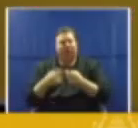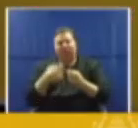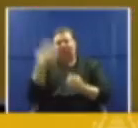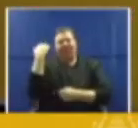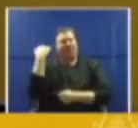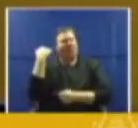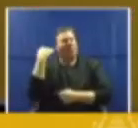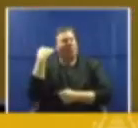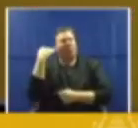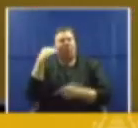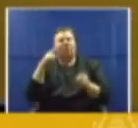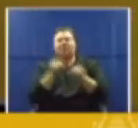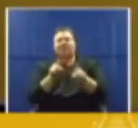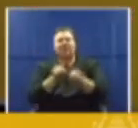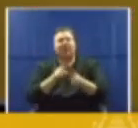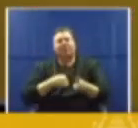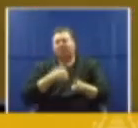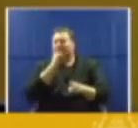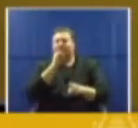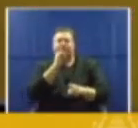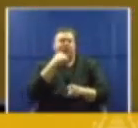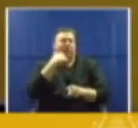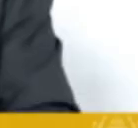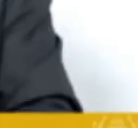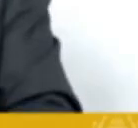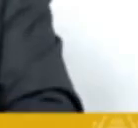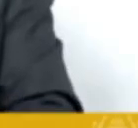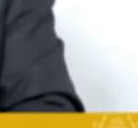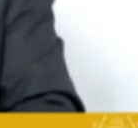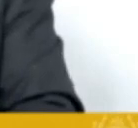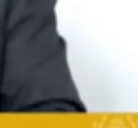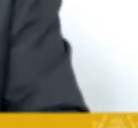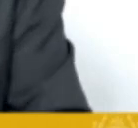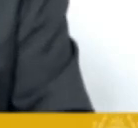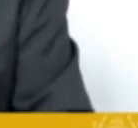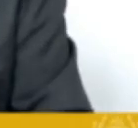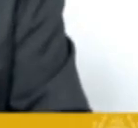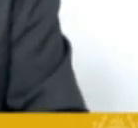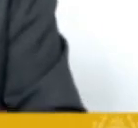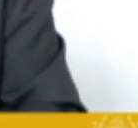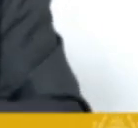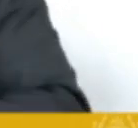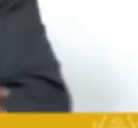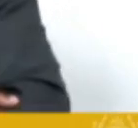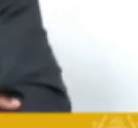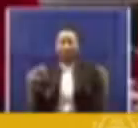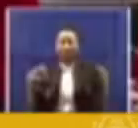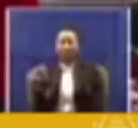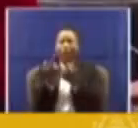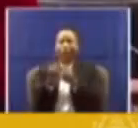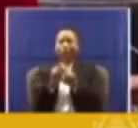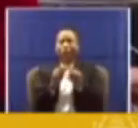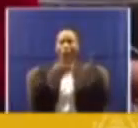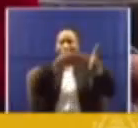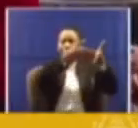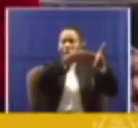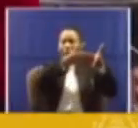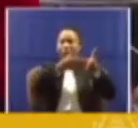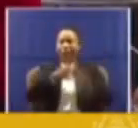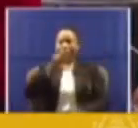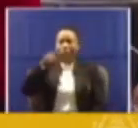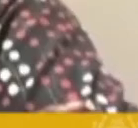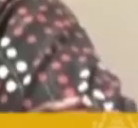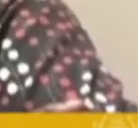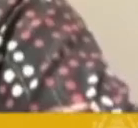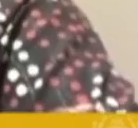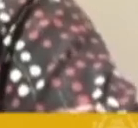resigning. Clearly, we're dealing with someone who abused state power, and he's continually abusing state power, including